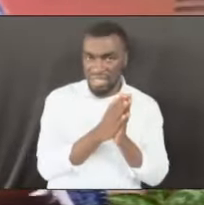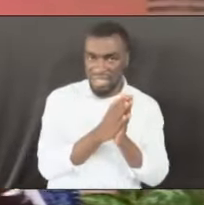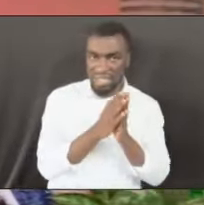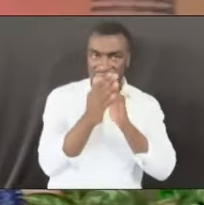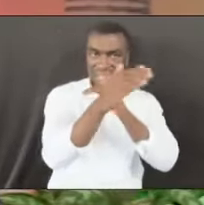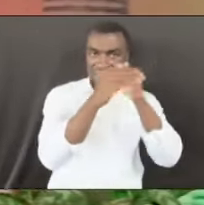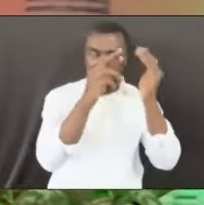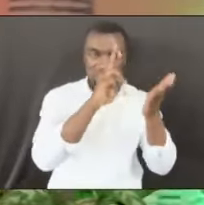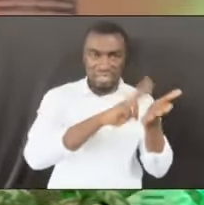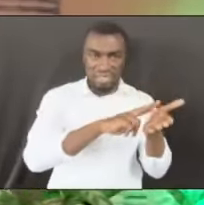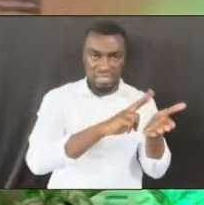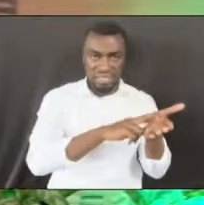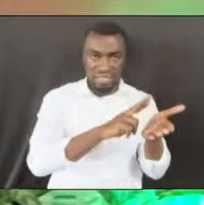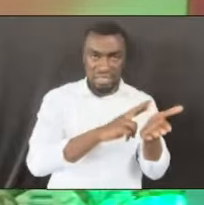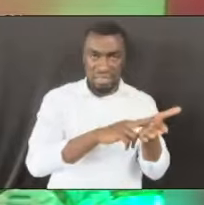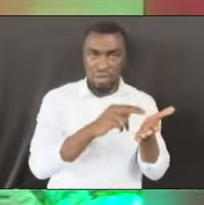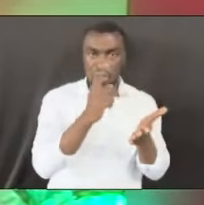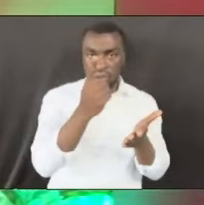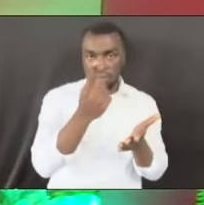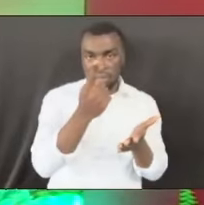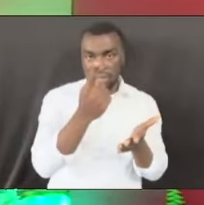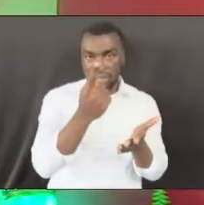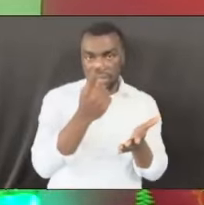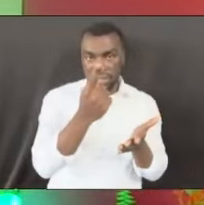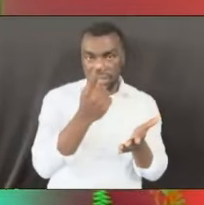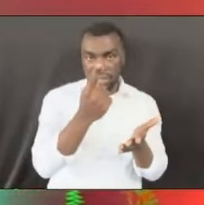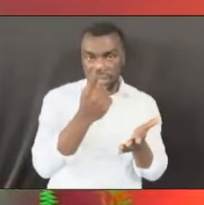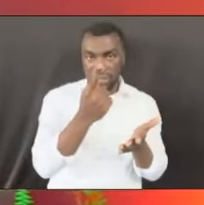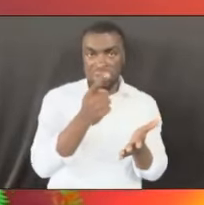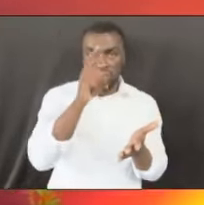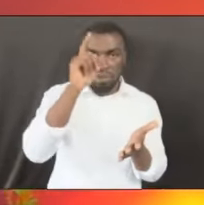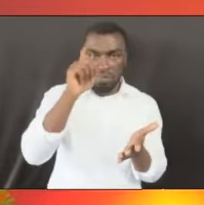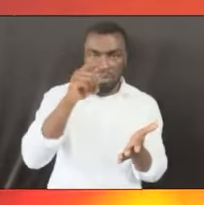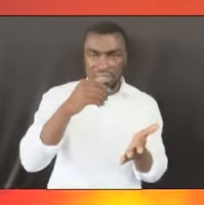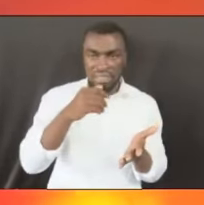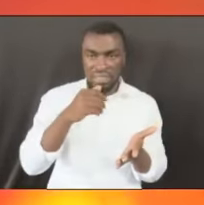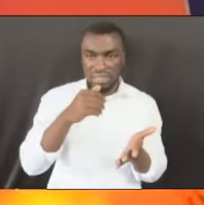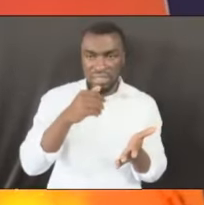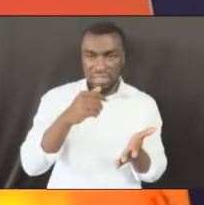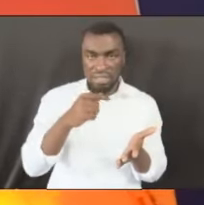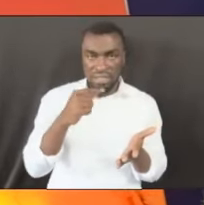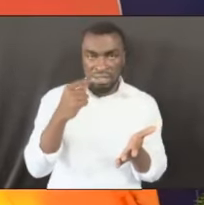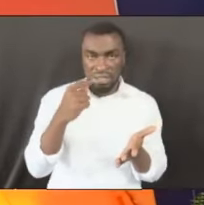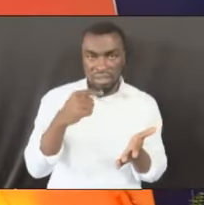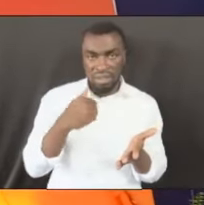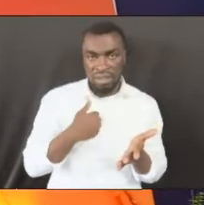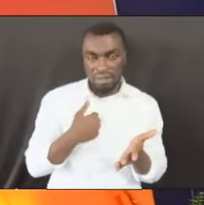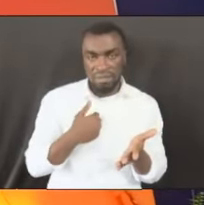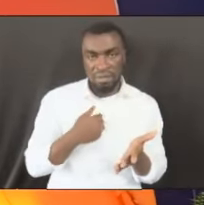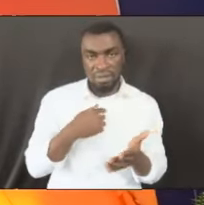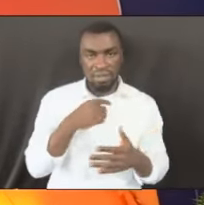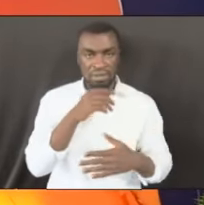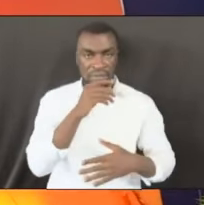Register, one qualification, you must have the missionary spirit.